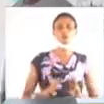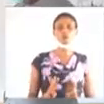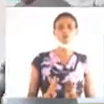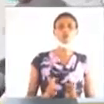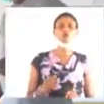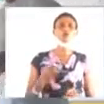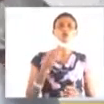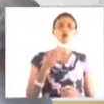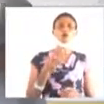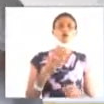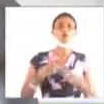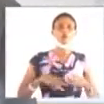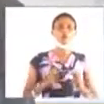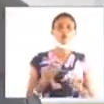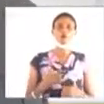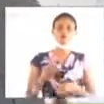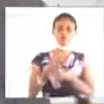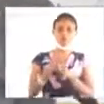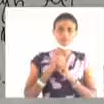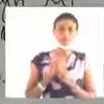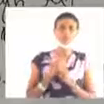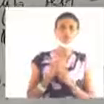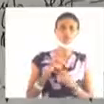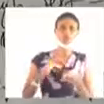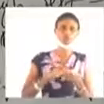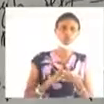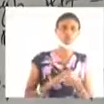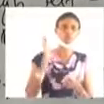abuse. We also looked at